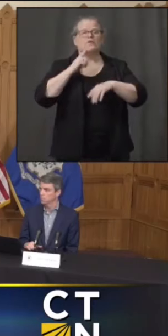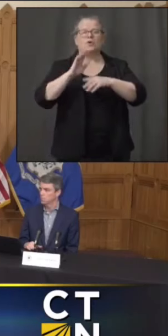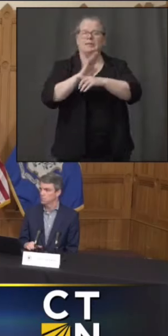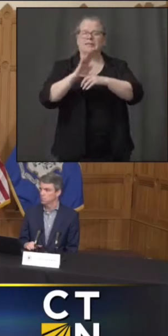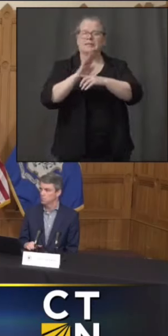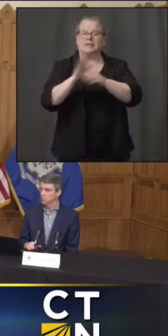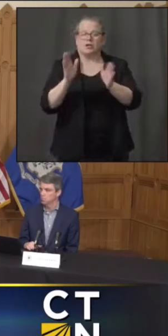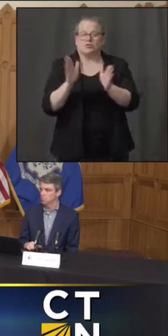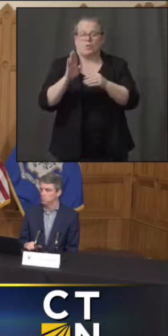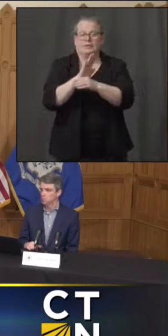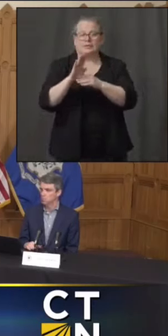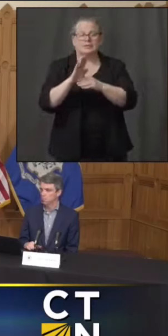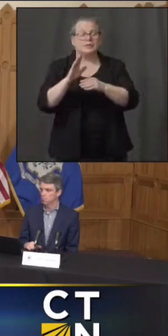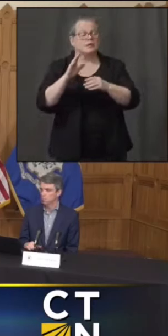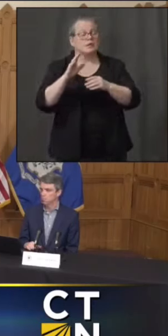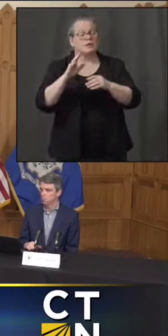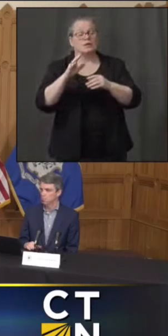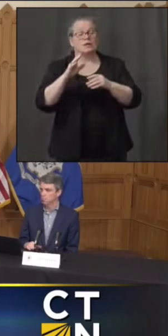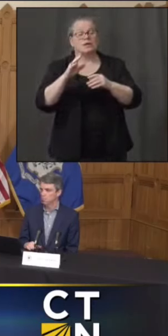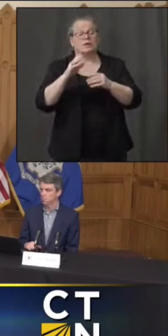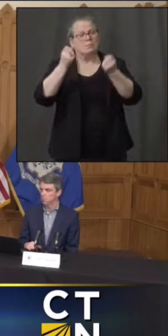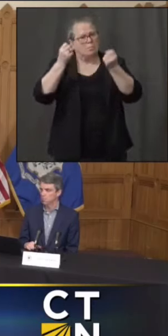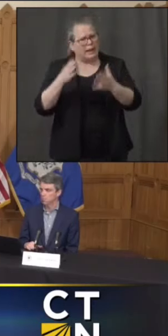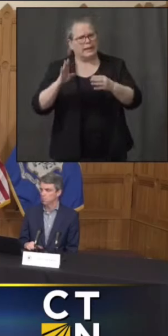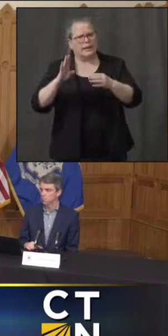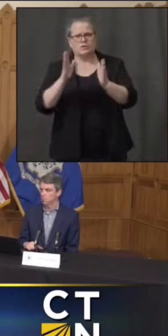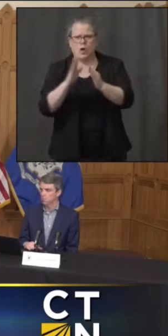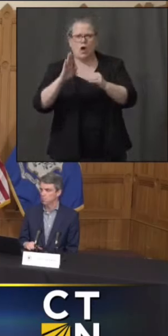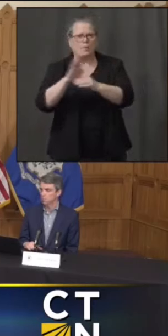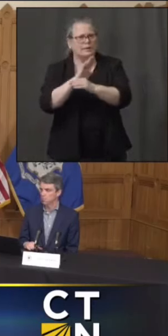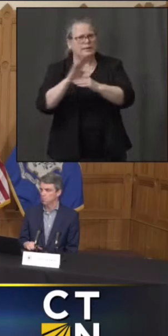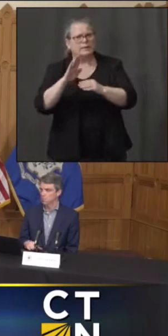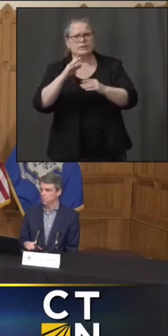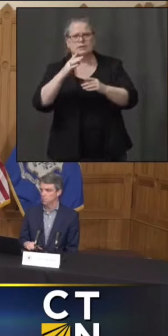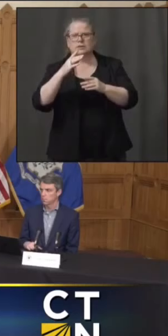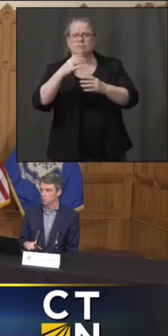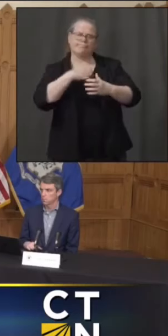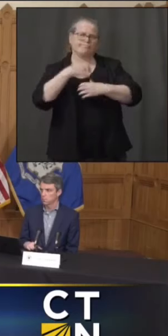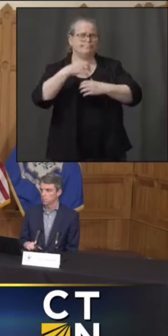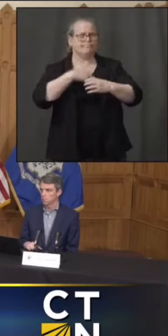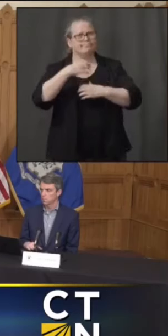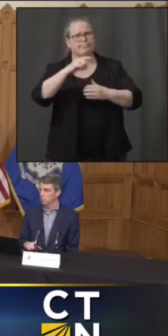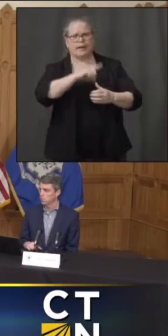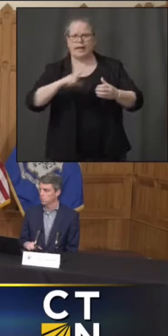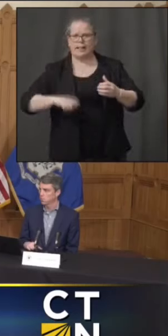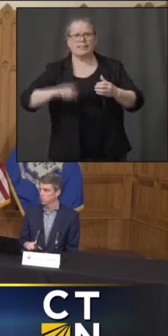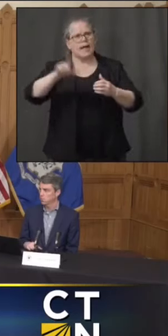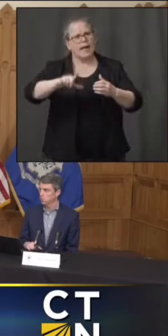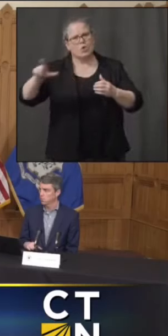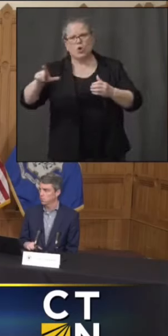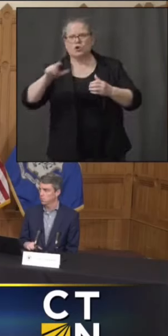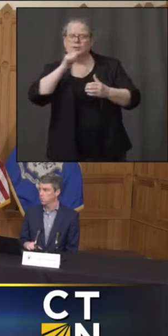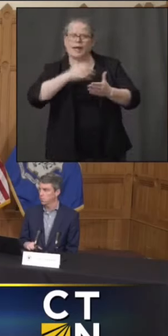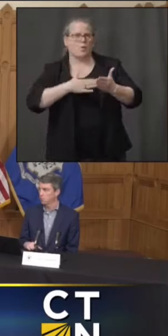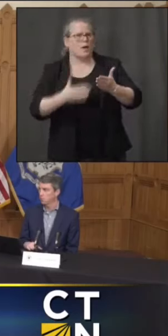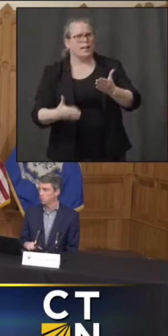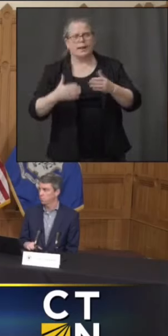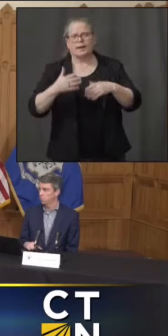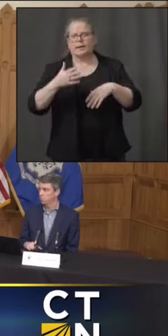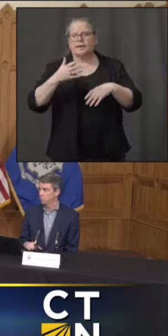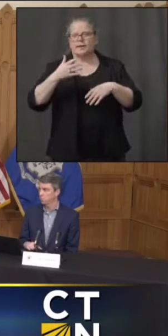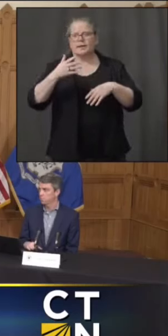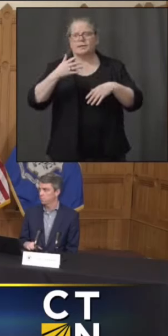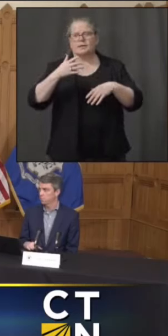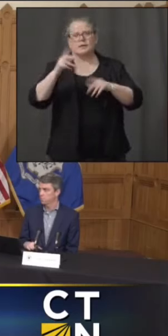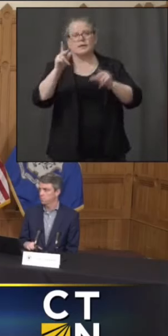their landlords are not cutting them any slack. They're being said, they're telling their tenants, we don't have to because the state didn't order